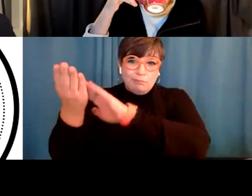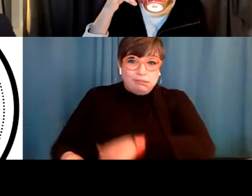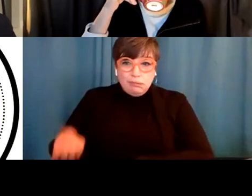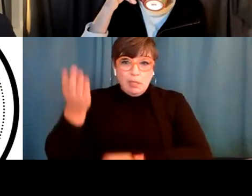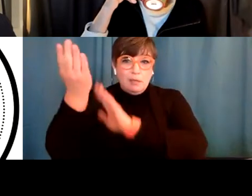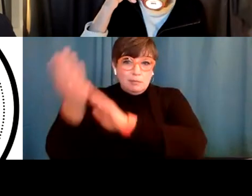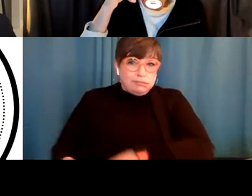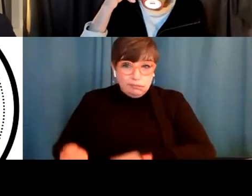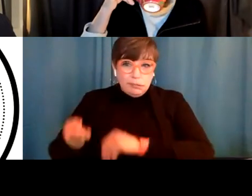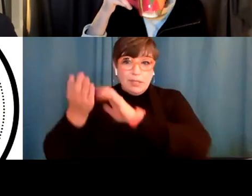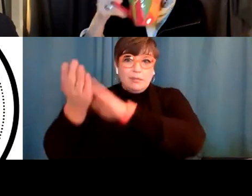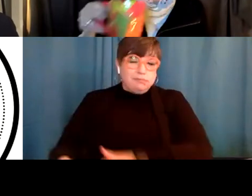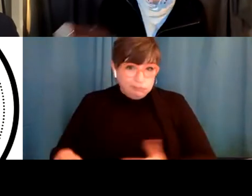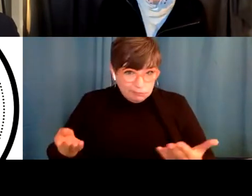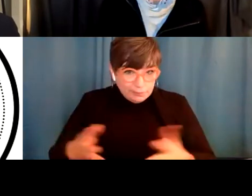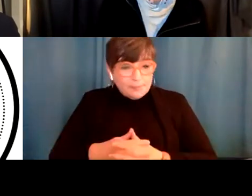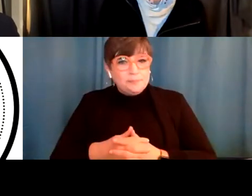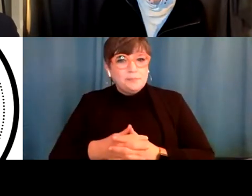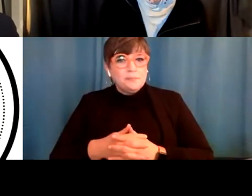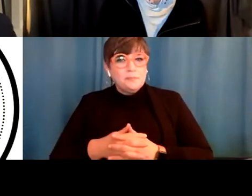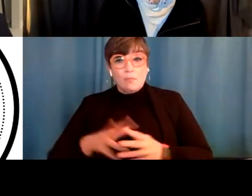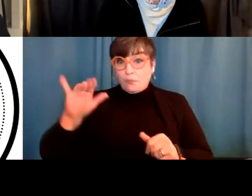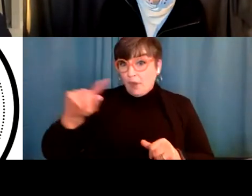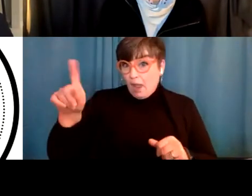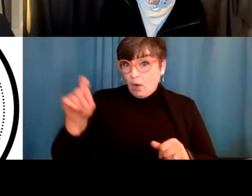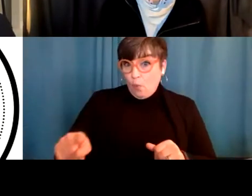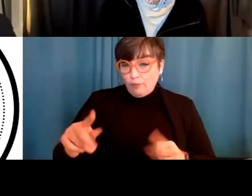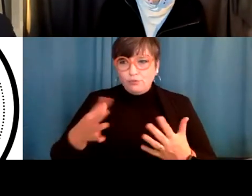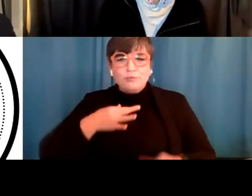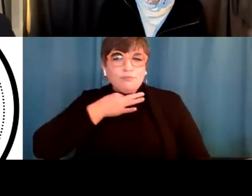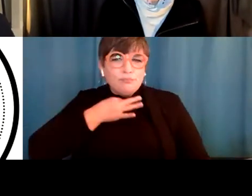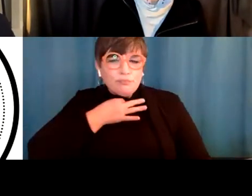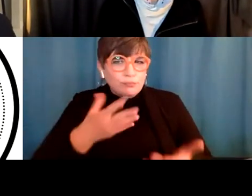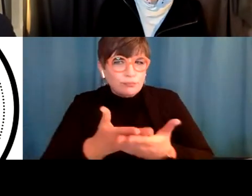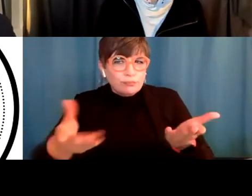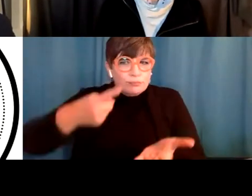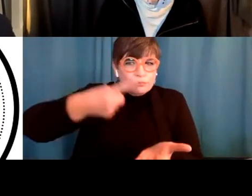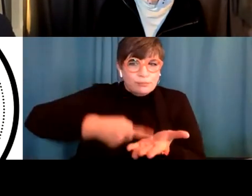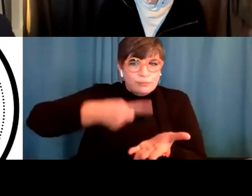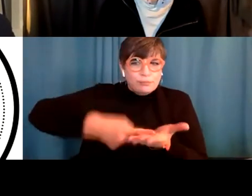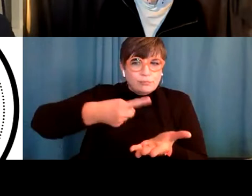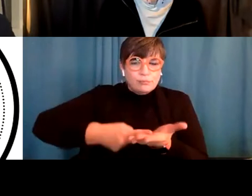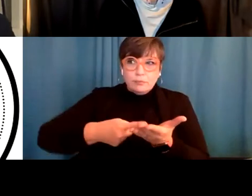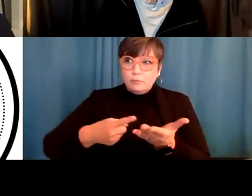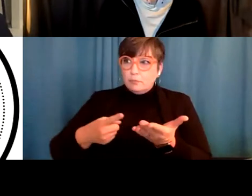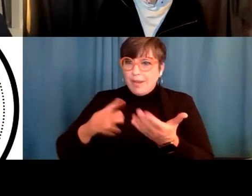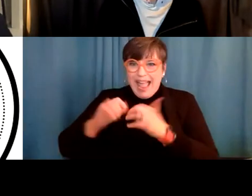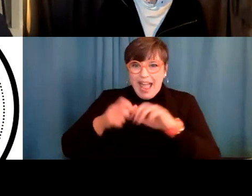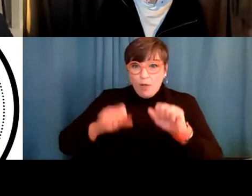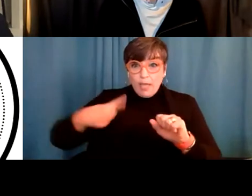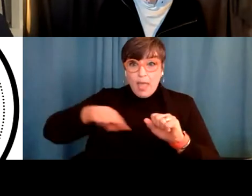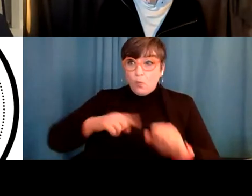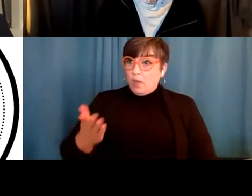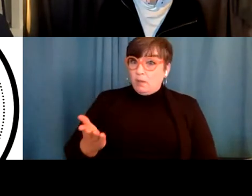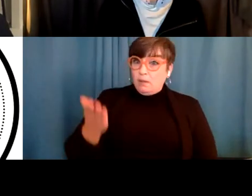This question invites the panelists to discuss this perspective on ways to implement active recommendation on ways the federal, state, and